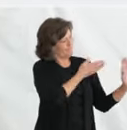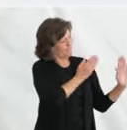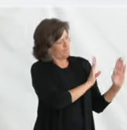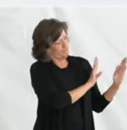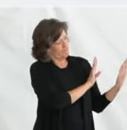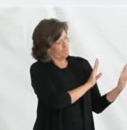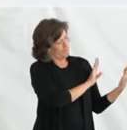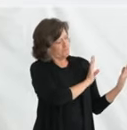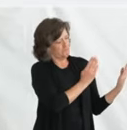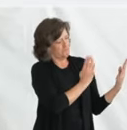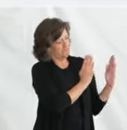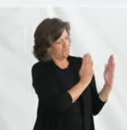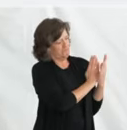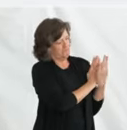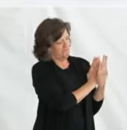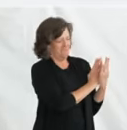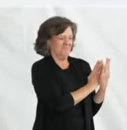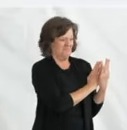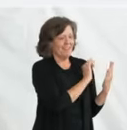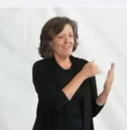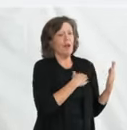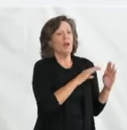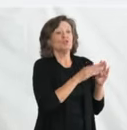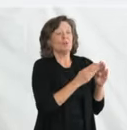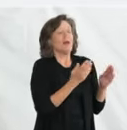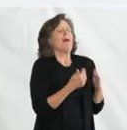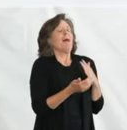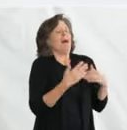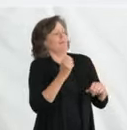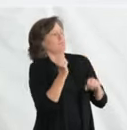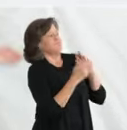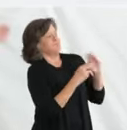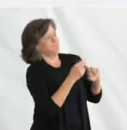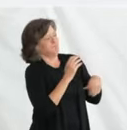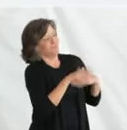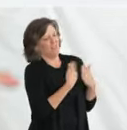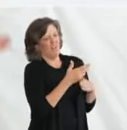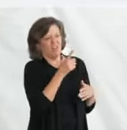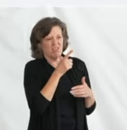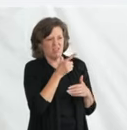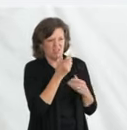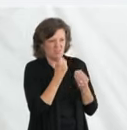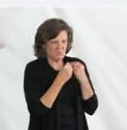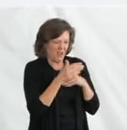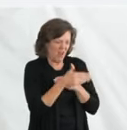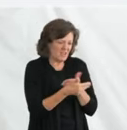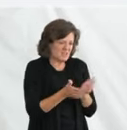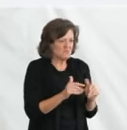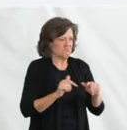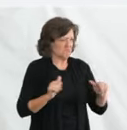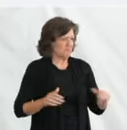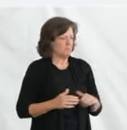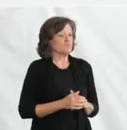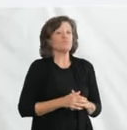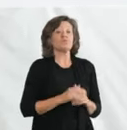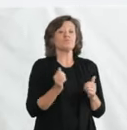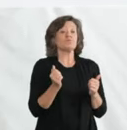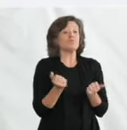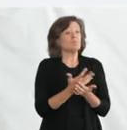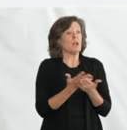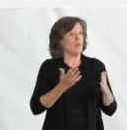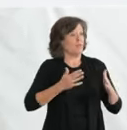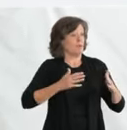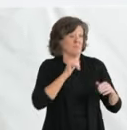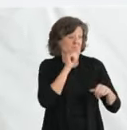little doorway. We'd come in the morning, put our jackets and our lunch boxes back there. And then anything we weren't using for the school year anymore got pushed